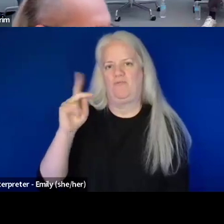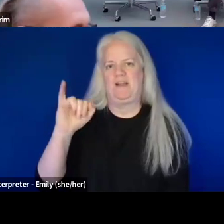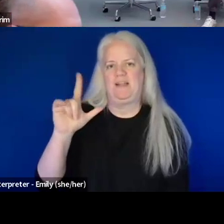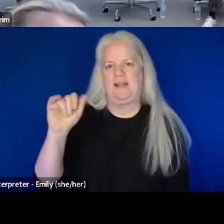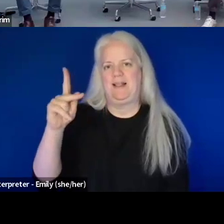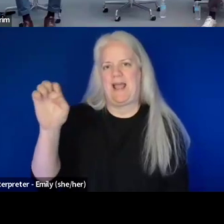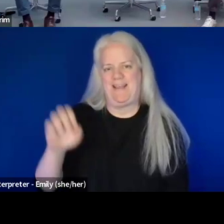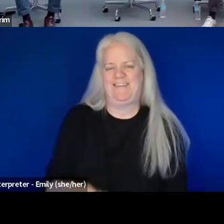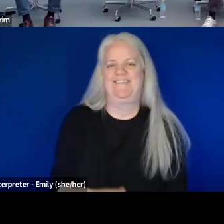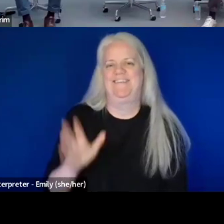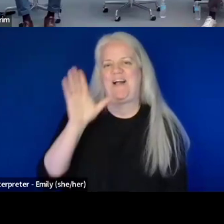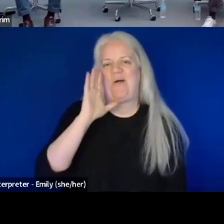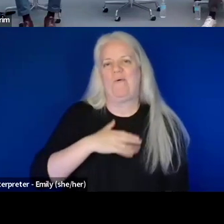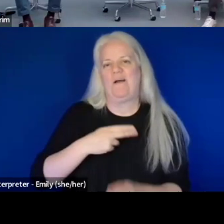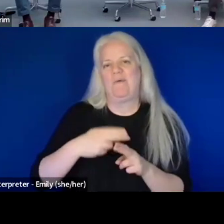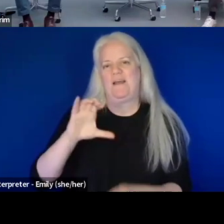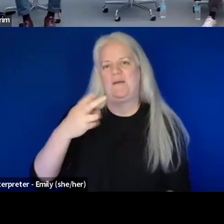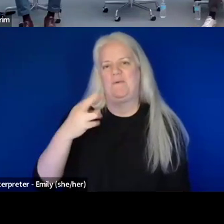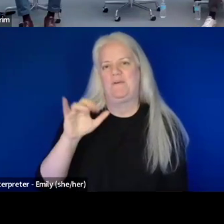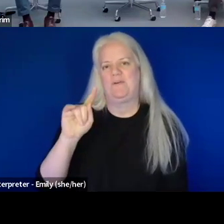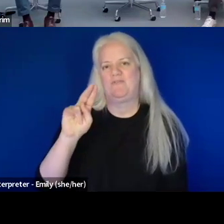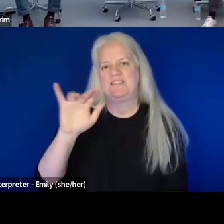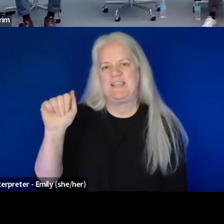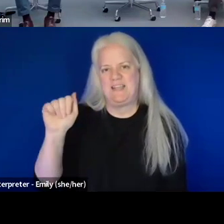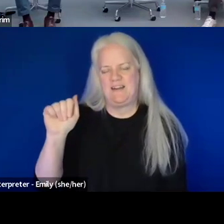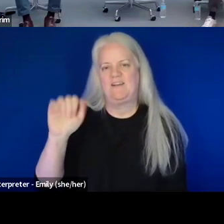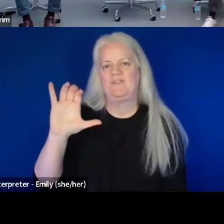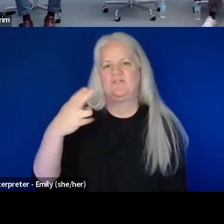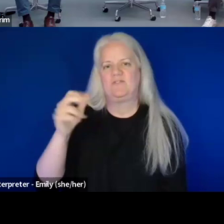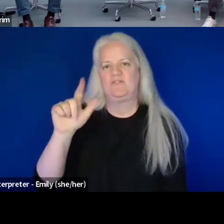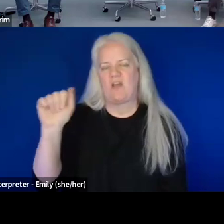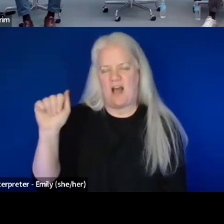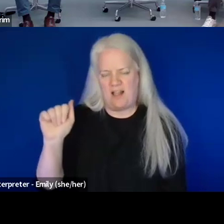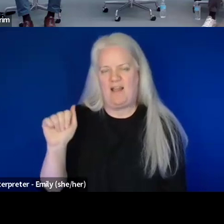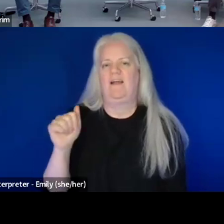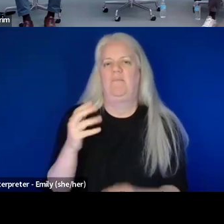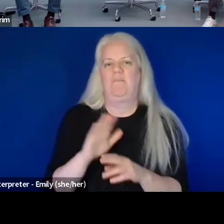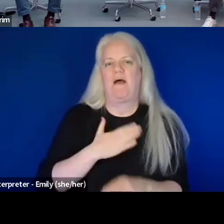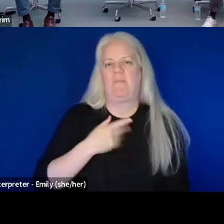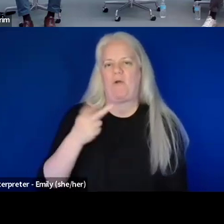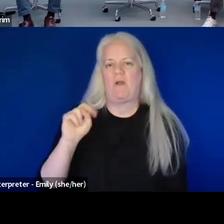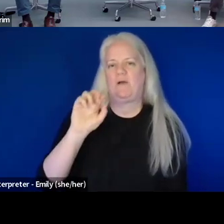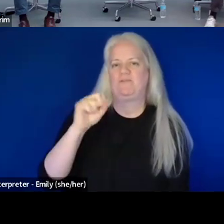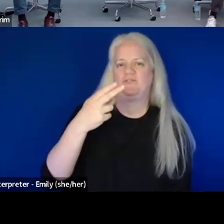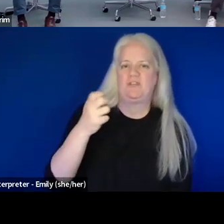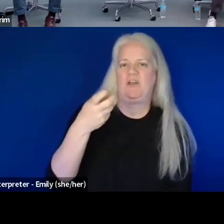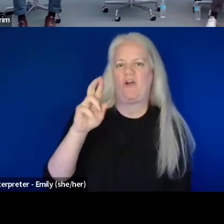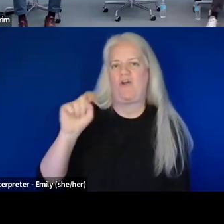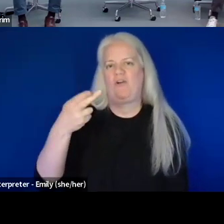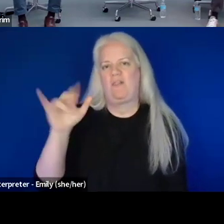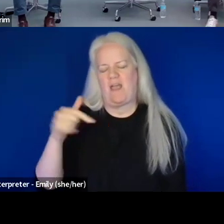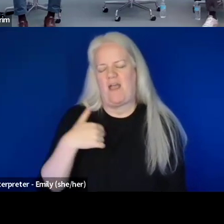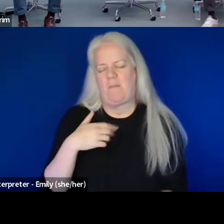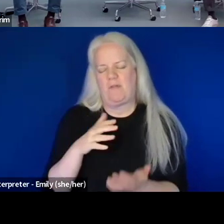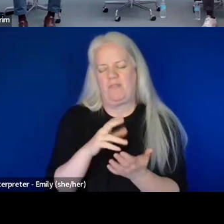Hi, everyone. Christina Chawla. You can call me either Christina or Chawla. I use she, her, they, them pronouns. I'm the University Student